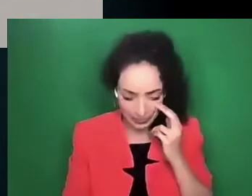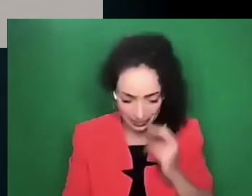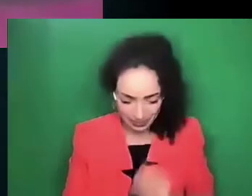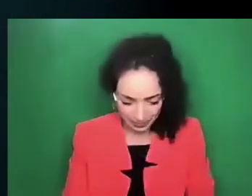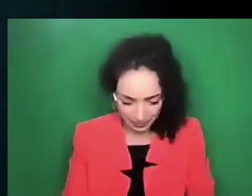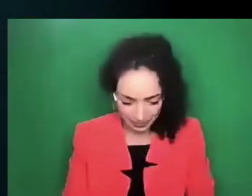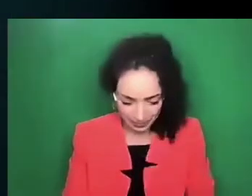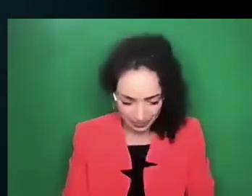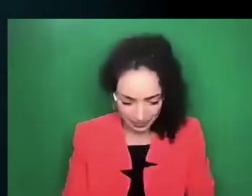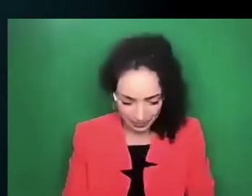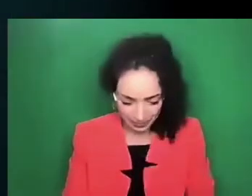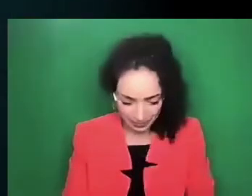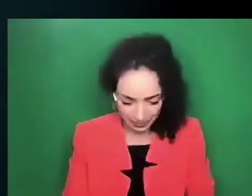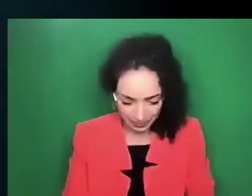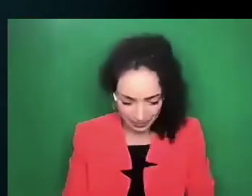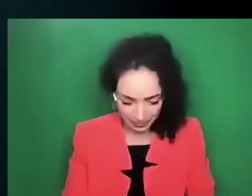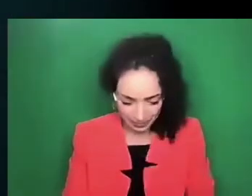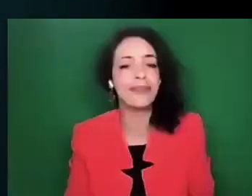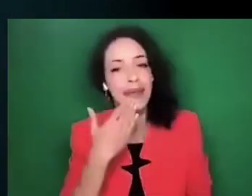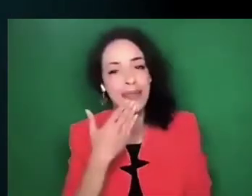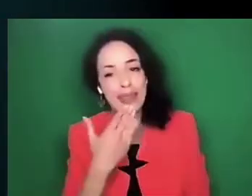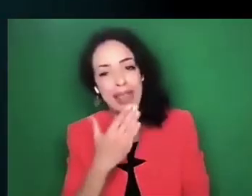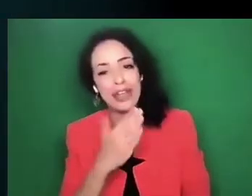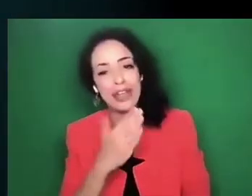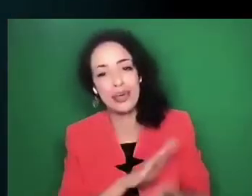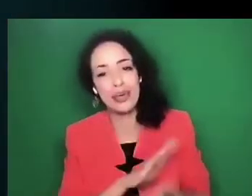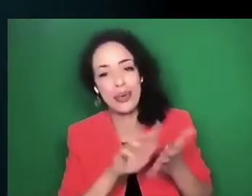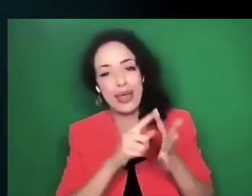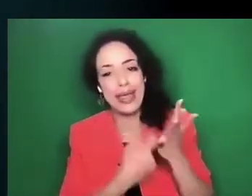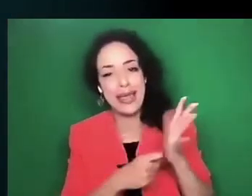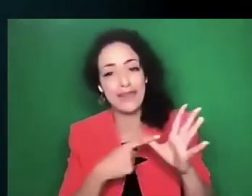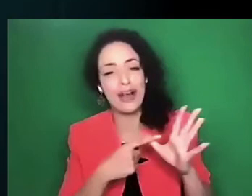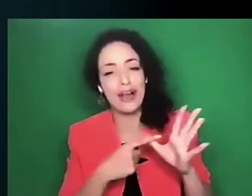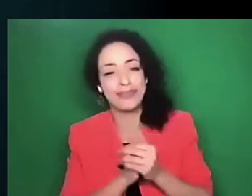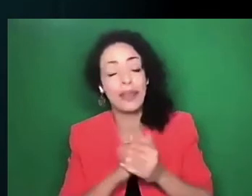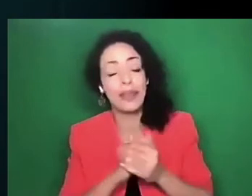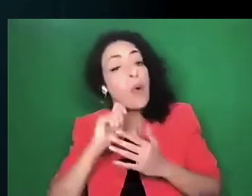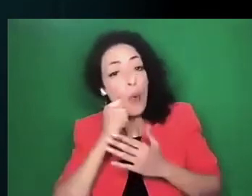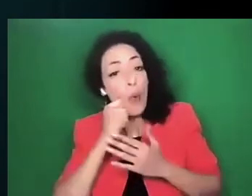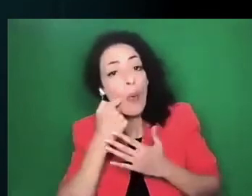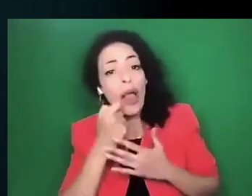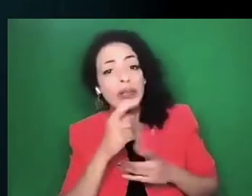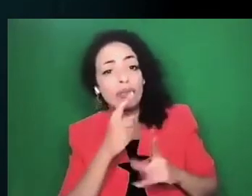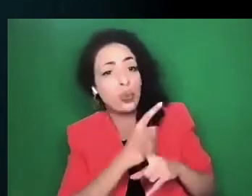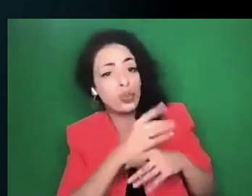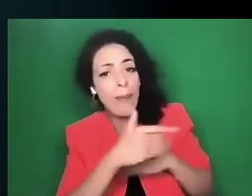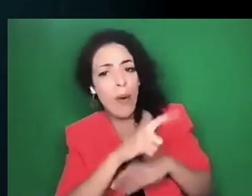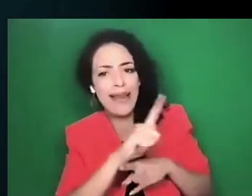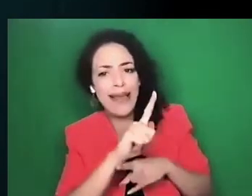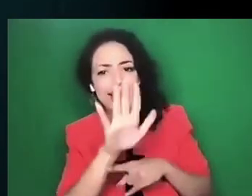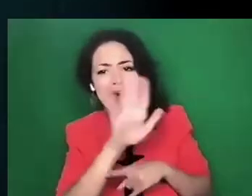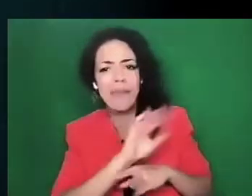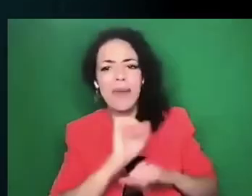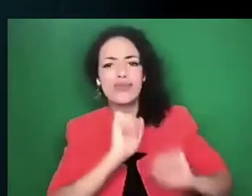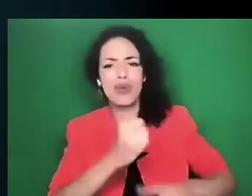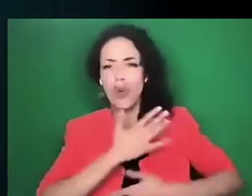Thank you, Hira. We'll be coming back to you shortly to talk to you more about your very evocative, powerful work.